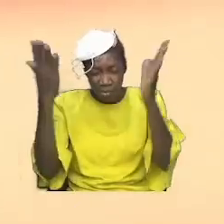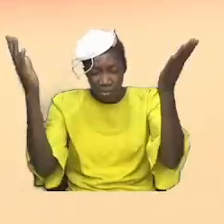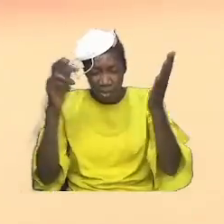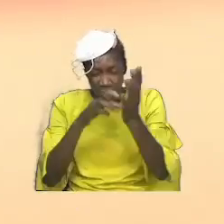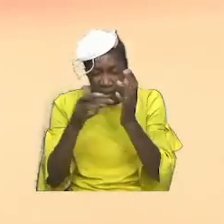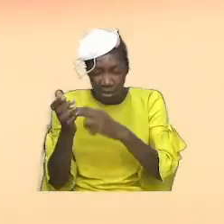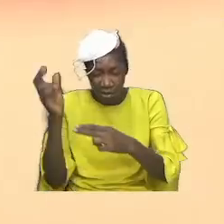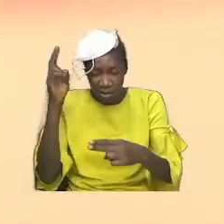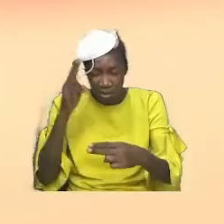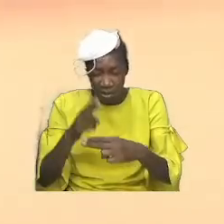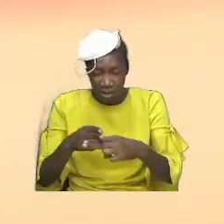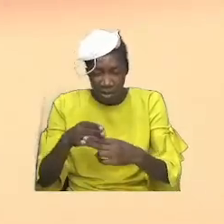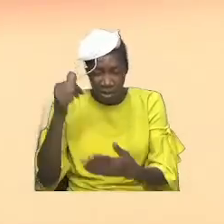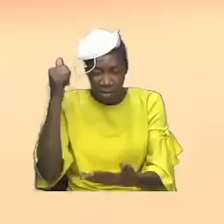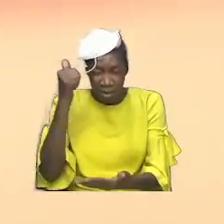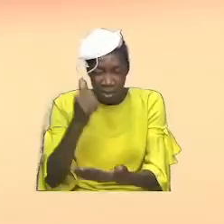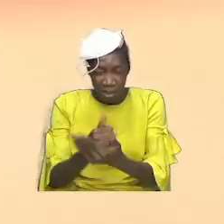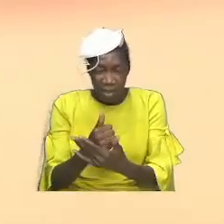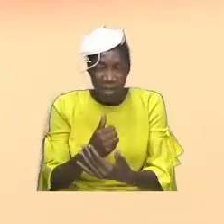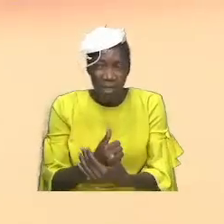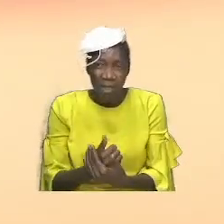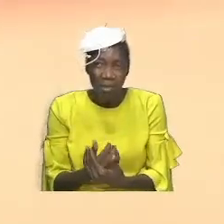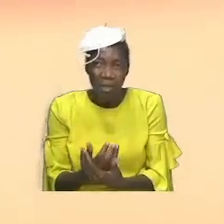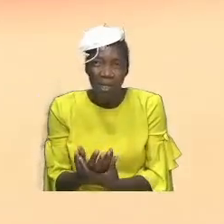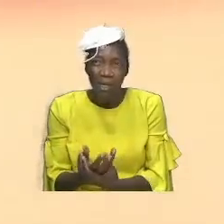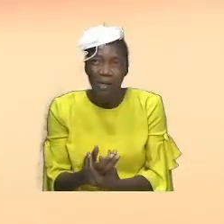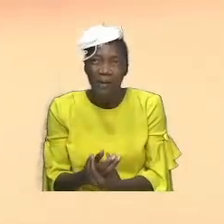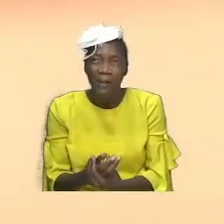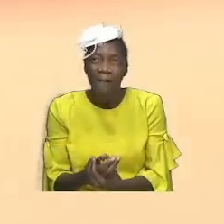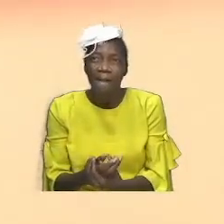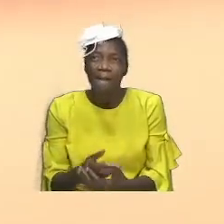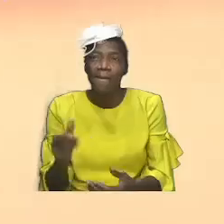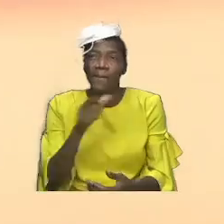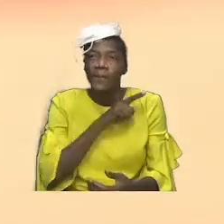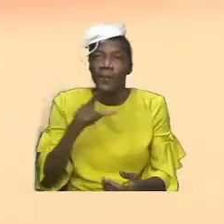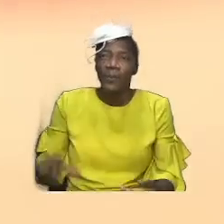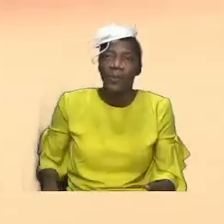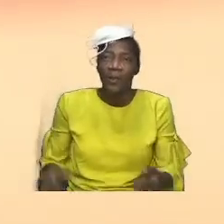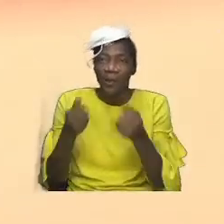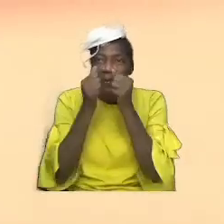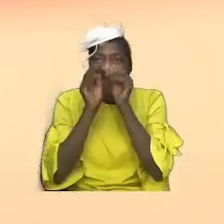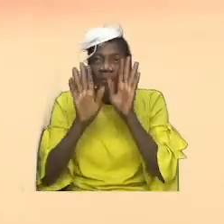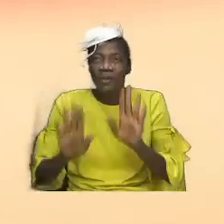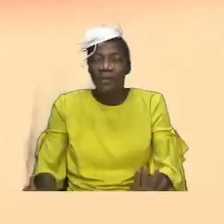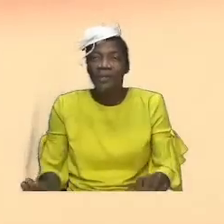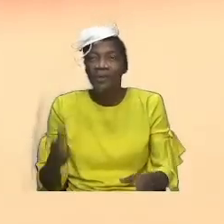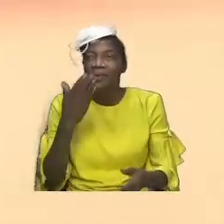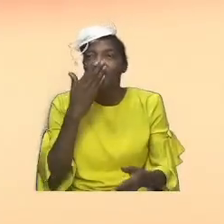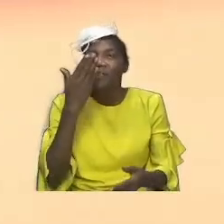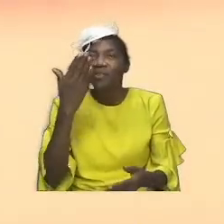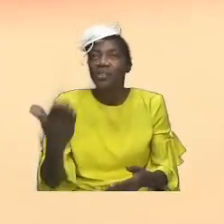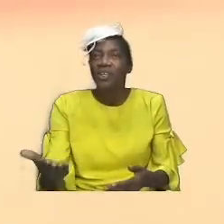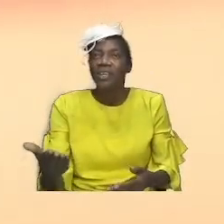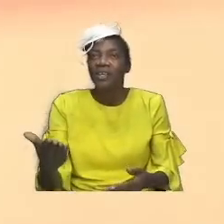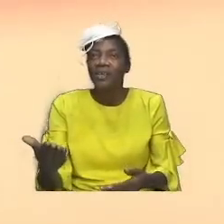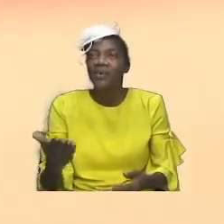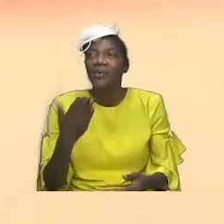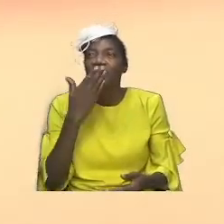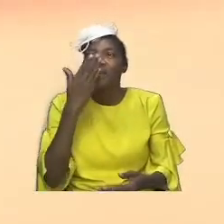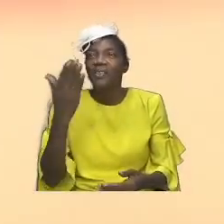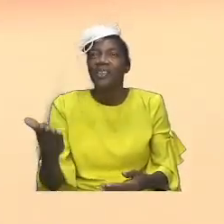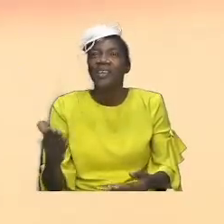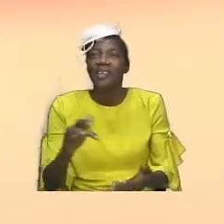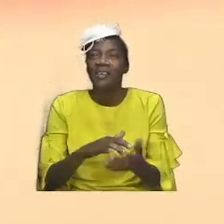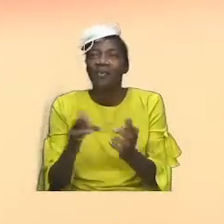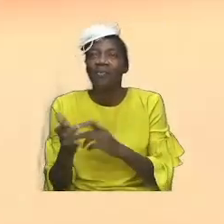name, amen. Amen. Praise God. God bless you, saints of the Most High God. Thank you for tuning in one more time to